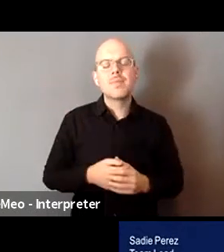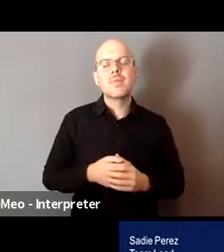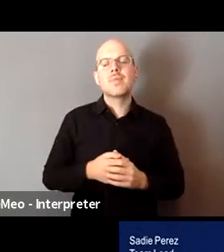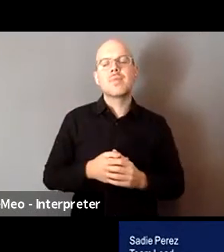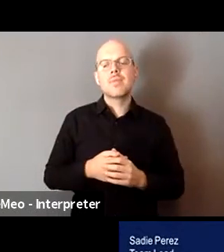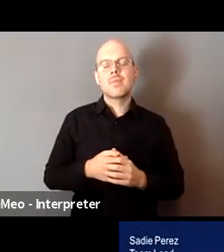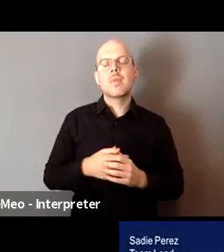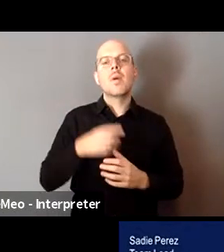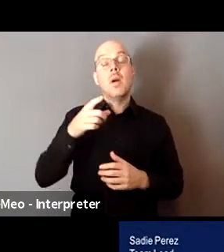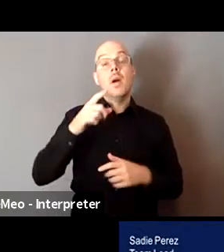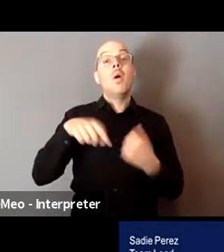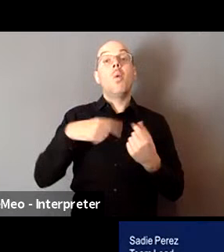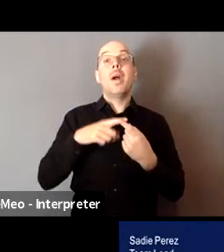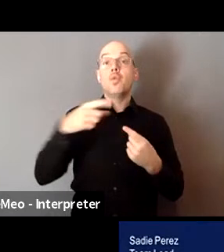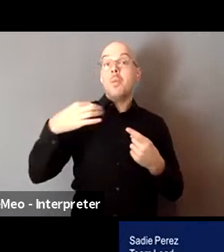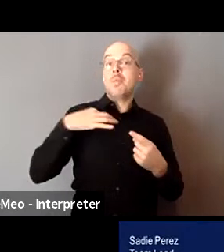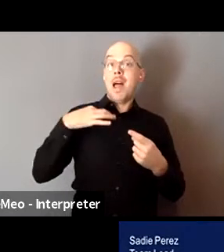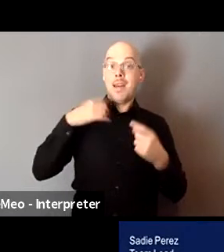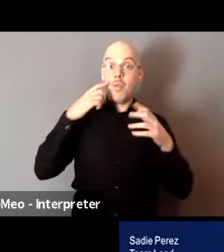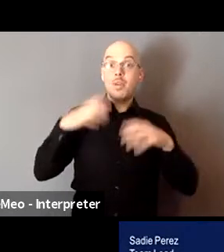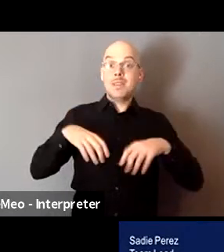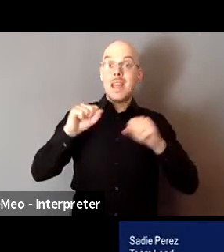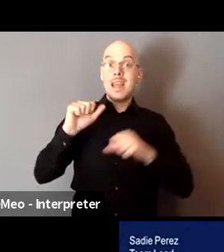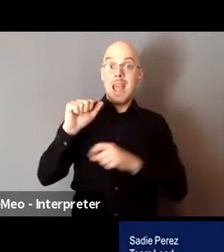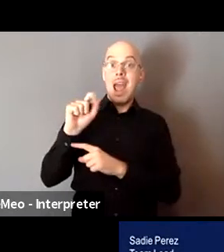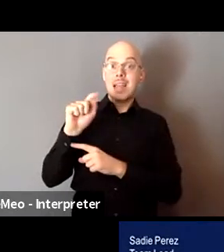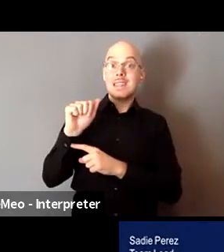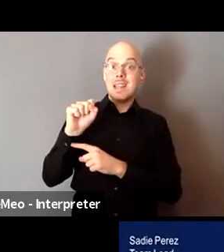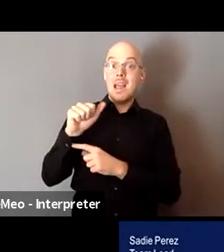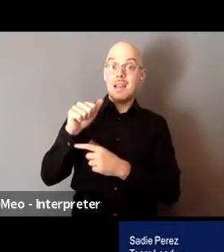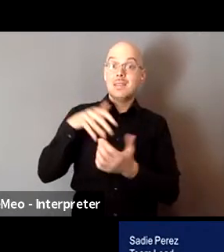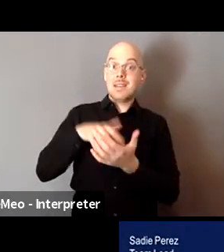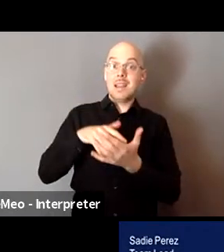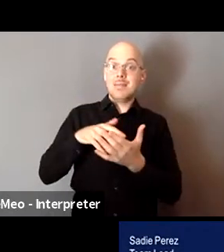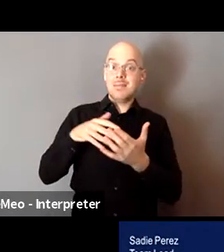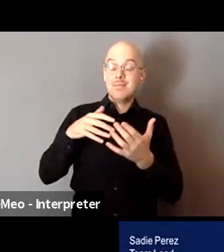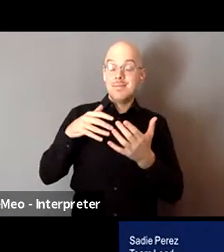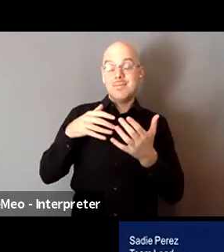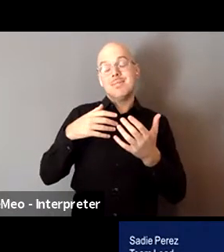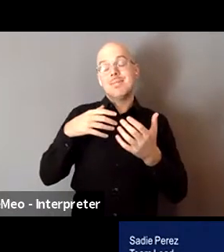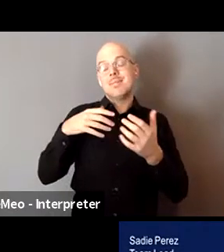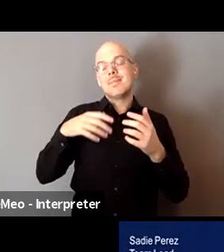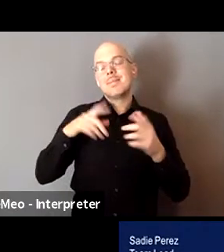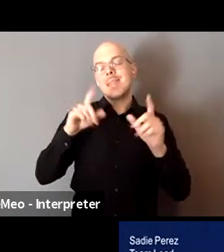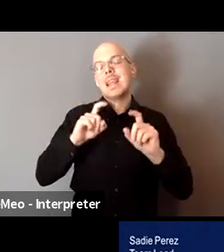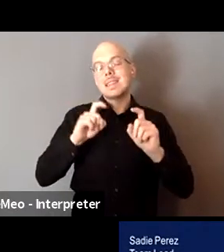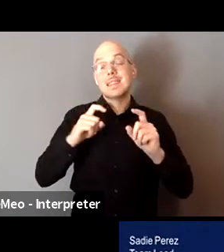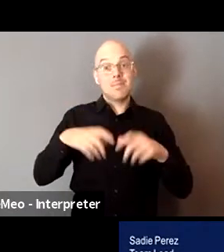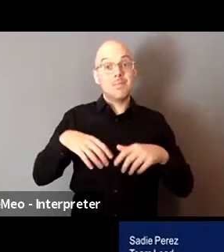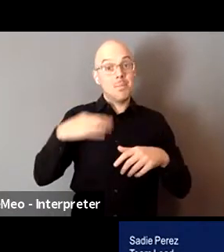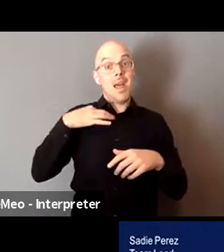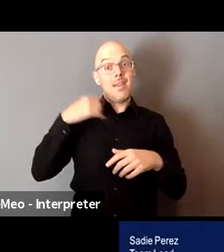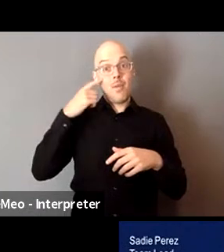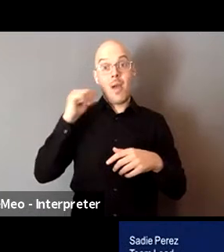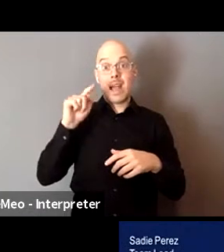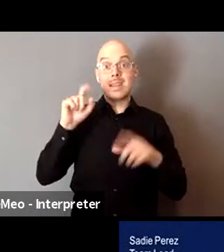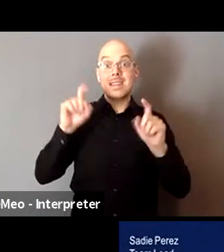FAA or the ATSA, you will get a sample test questions that you can study from as well.